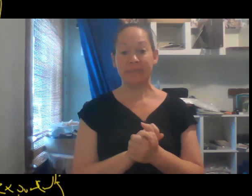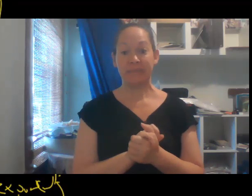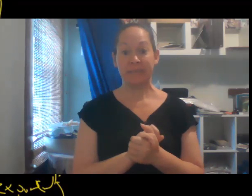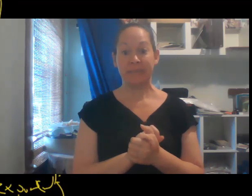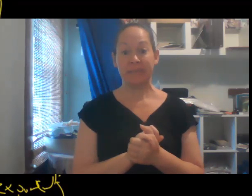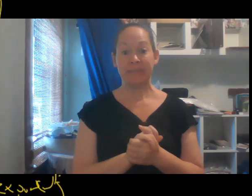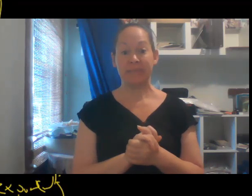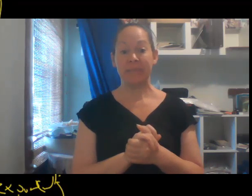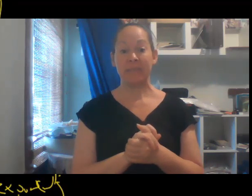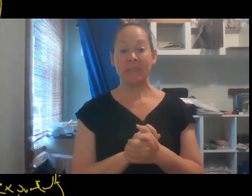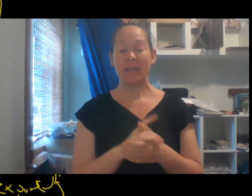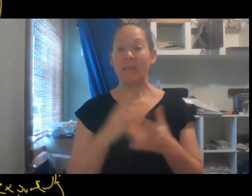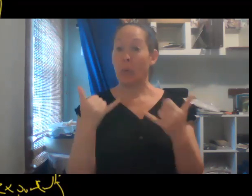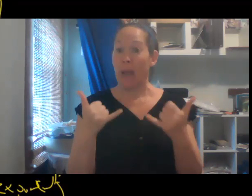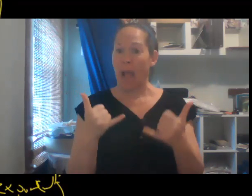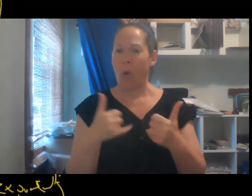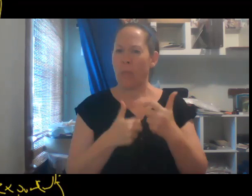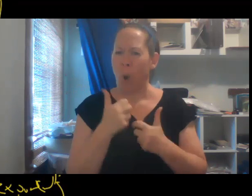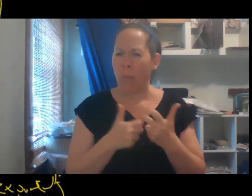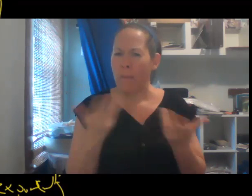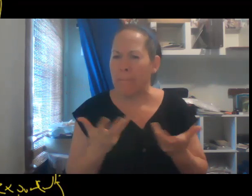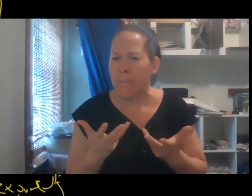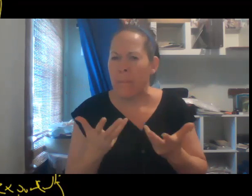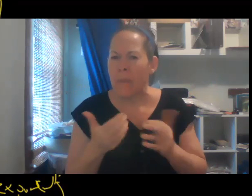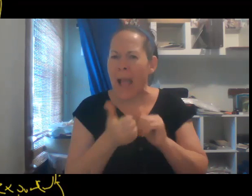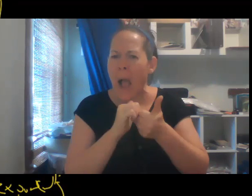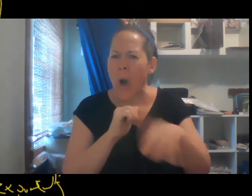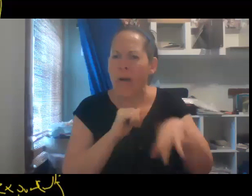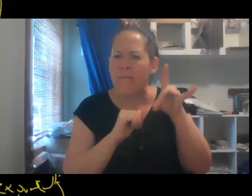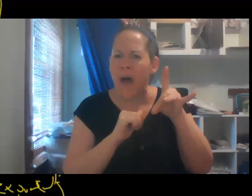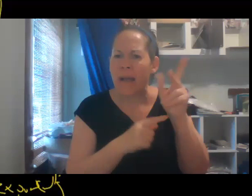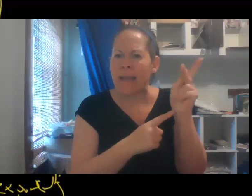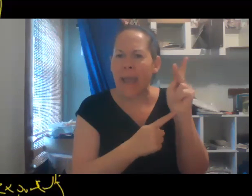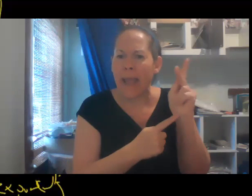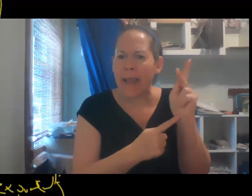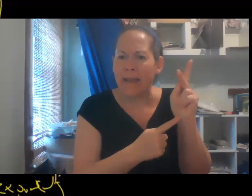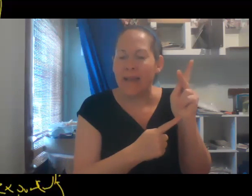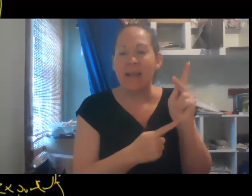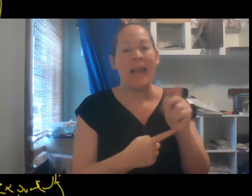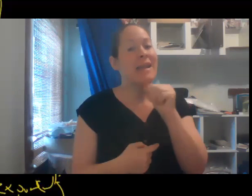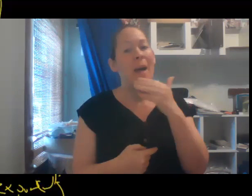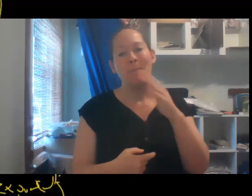So our only problem then becomes finding K. And that's not too bad.